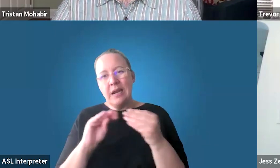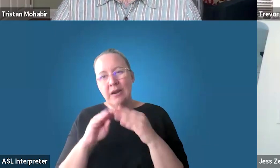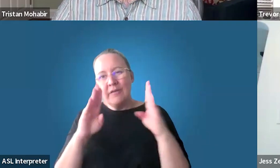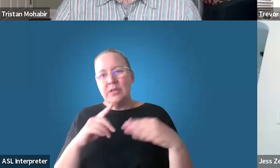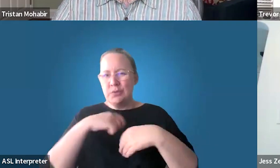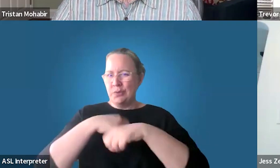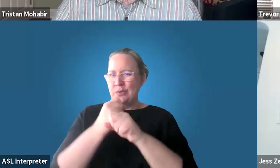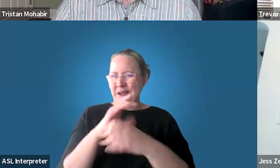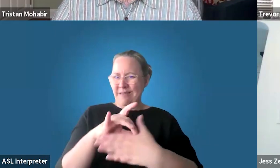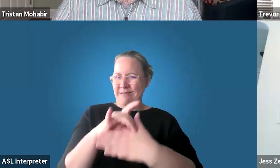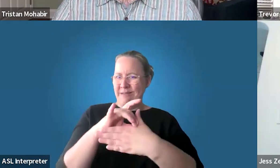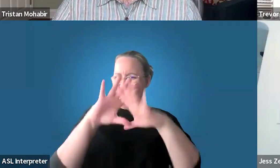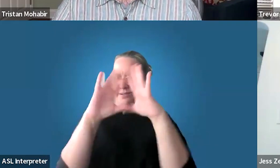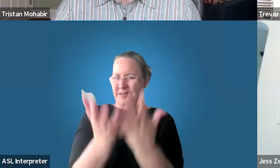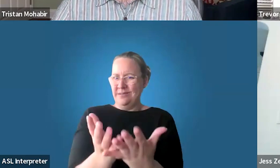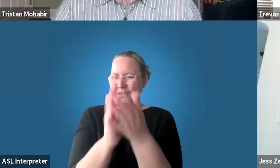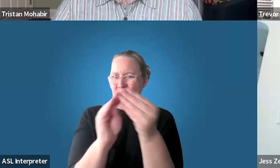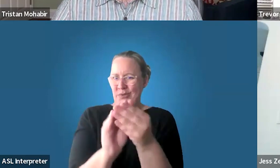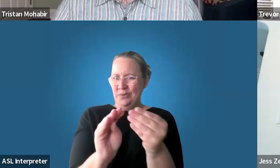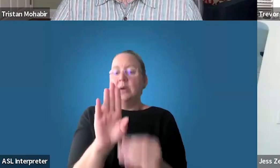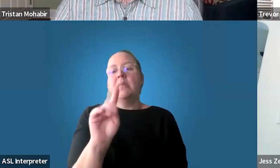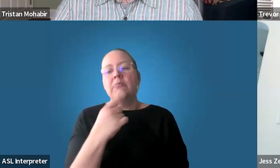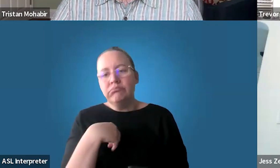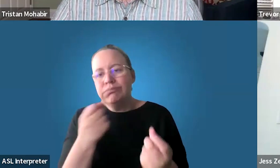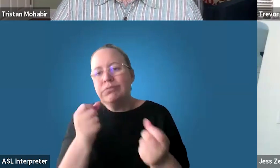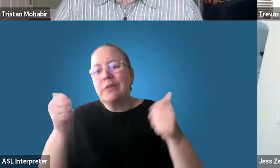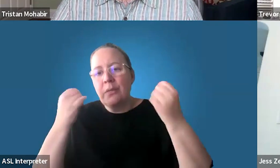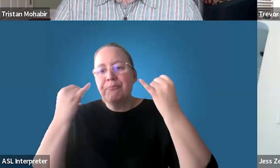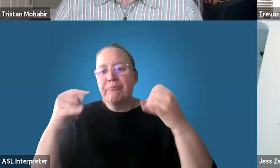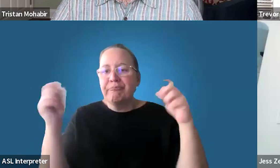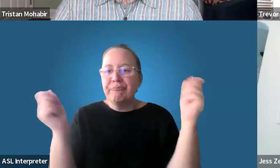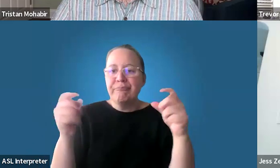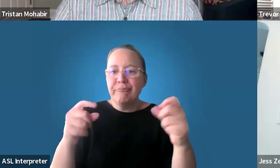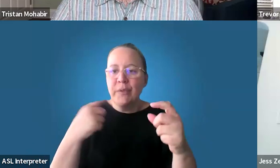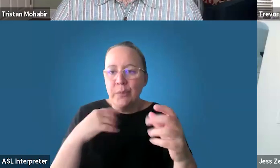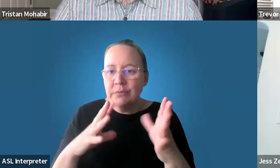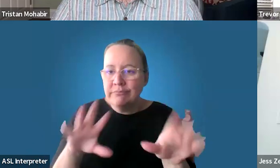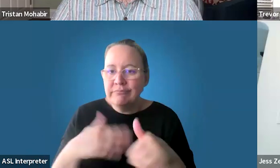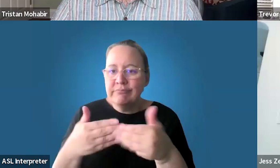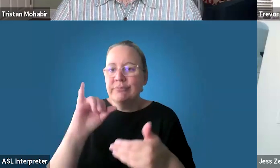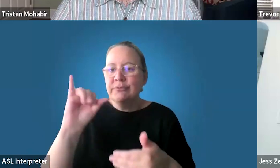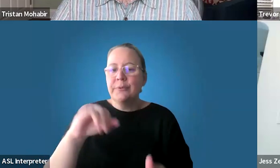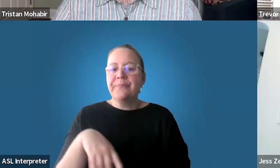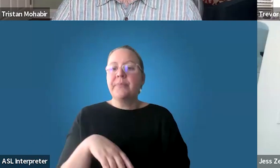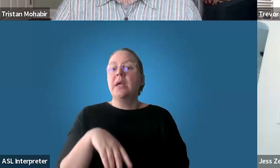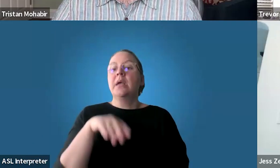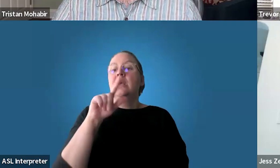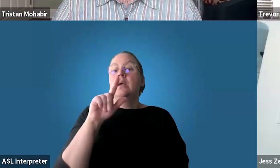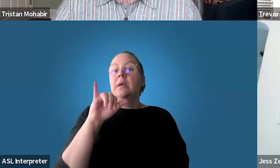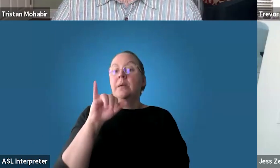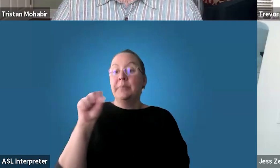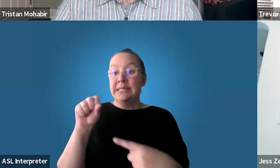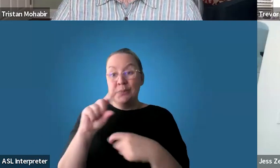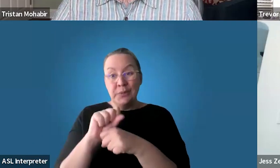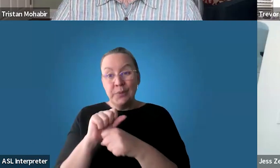like create content and create stories. But we have other ideas of how we might be able to do that. One of the things that Bliss does is we